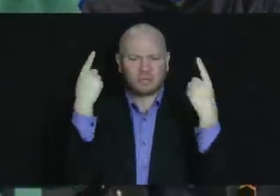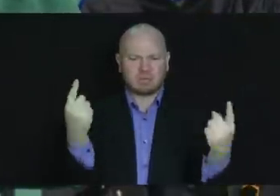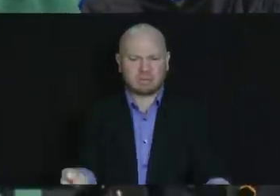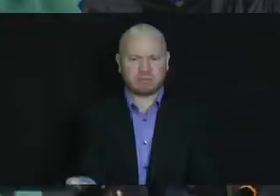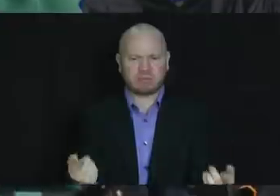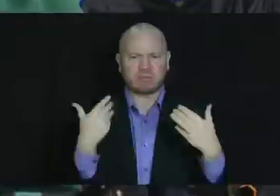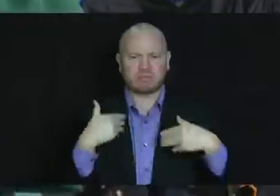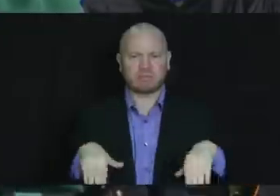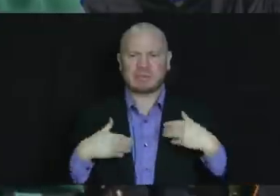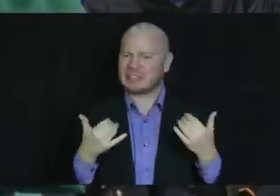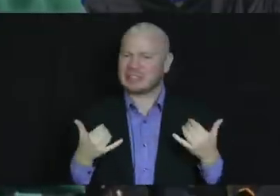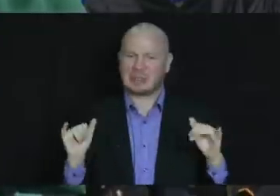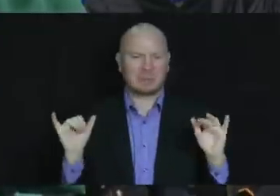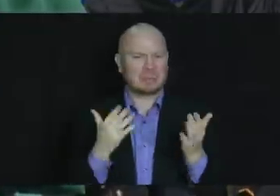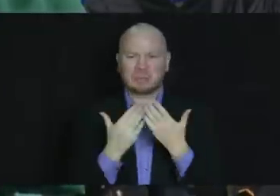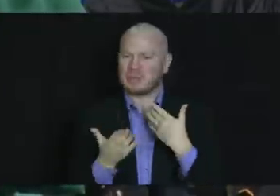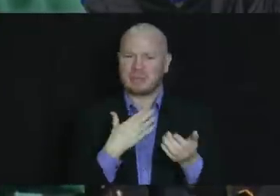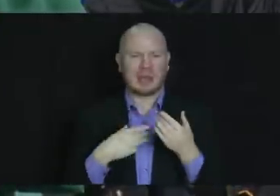still you powered through.